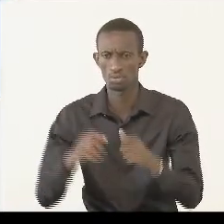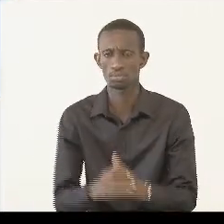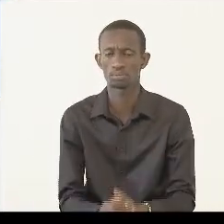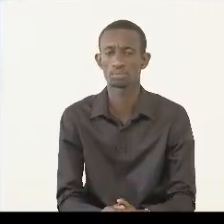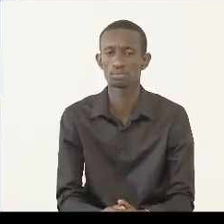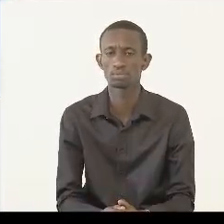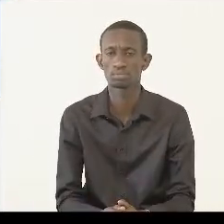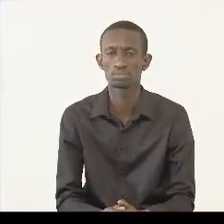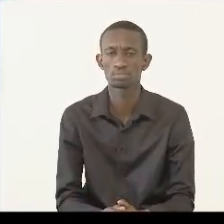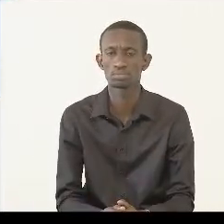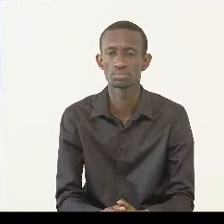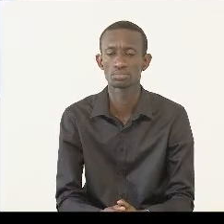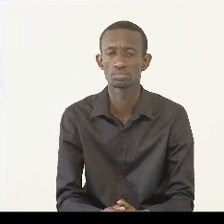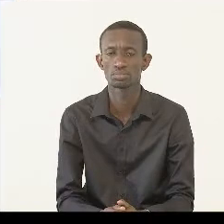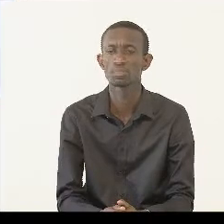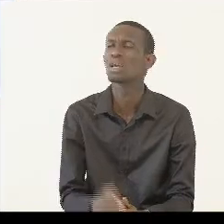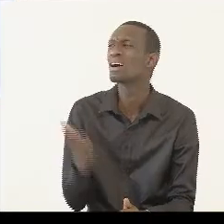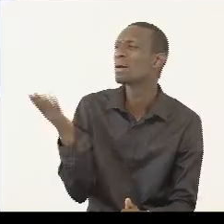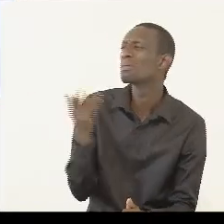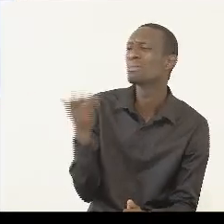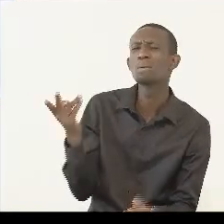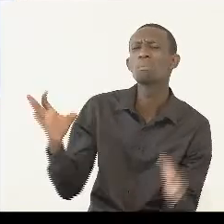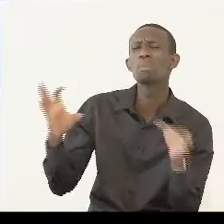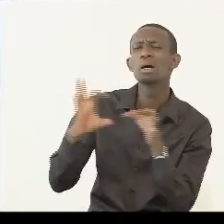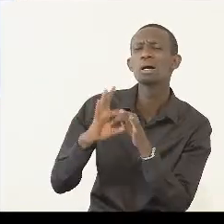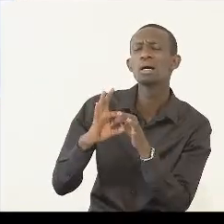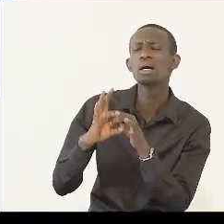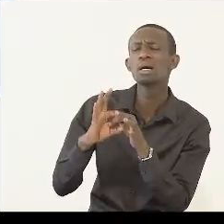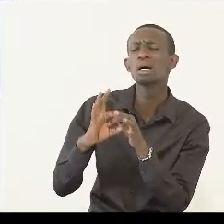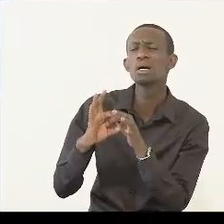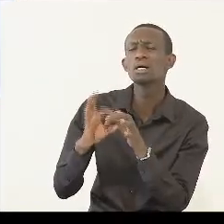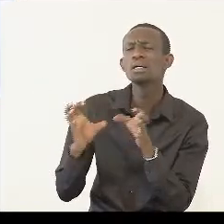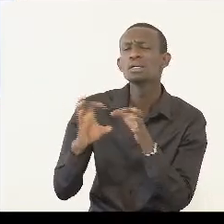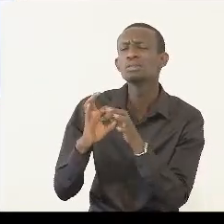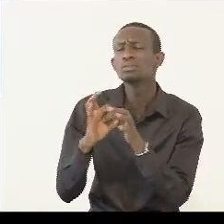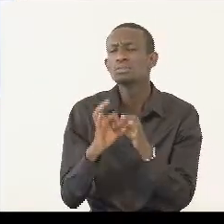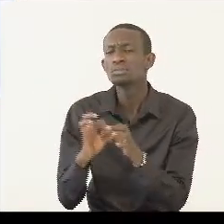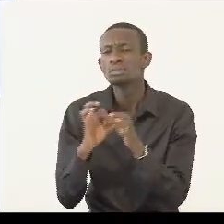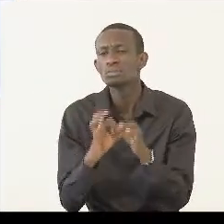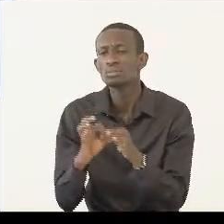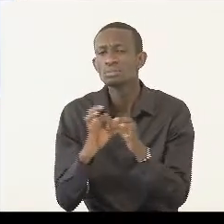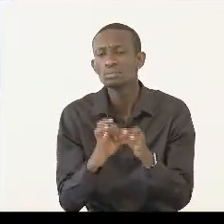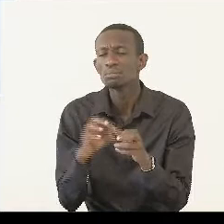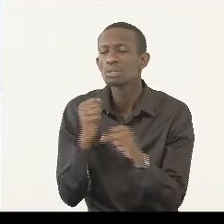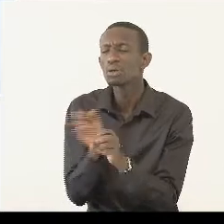Are these slightly connected sections actually put together so tightly, or we need some bit of